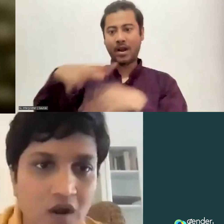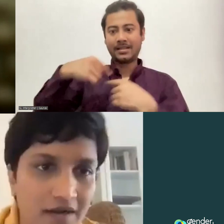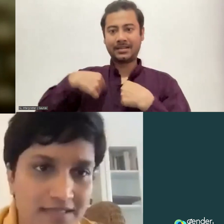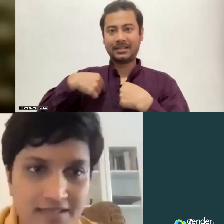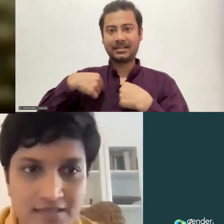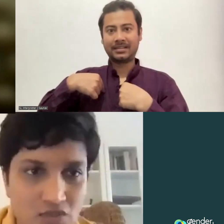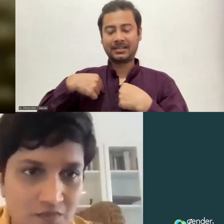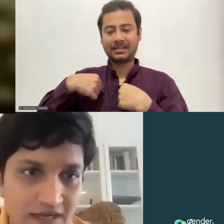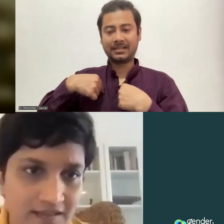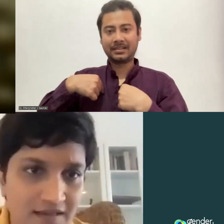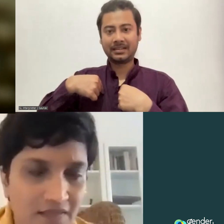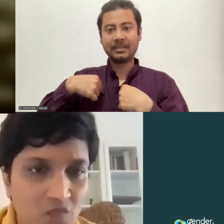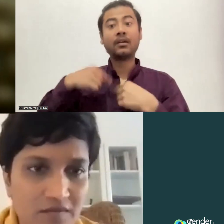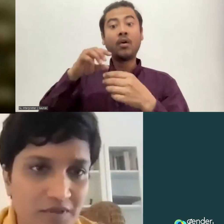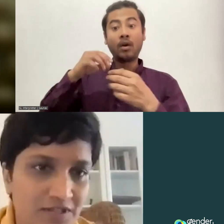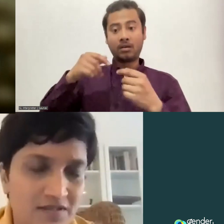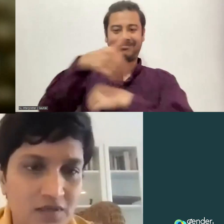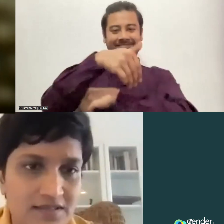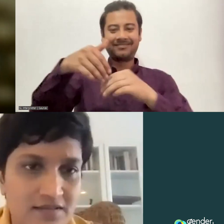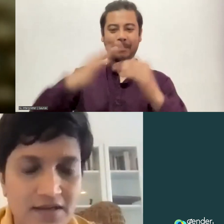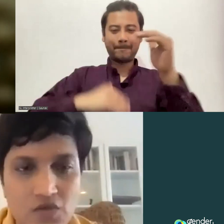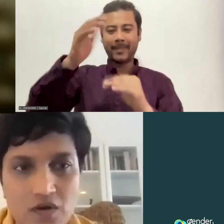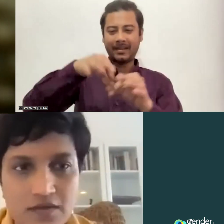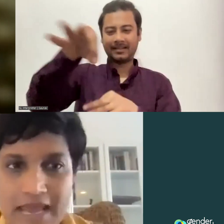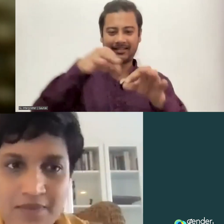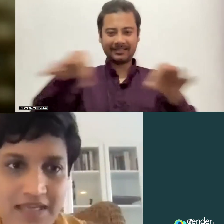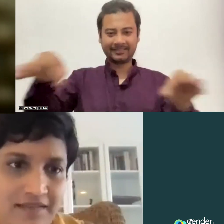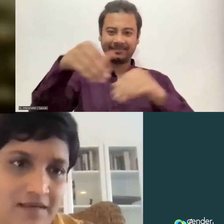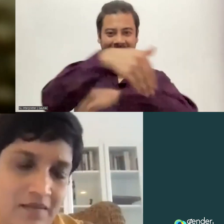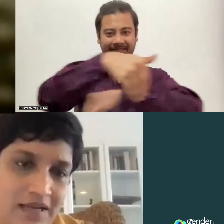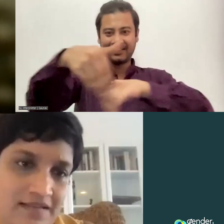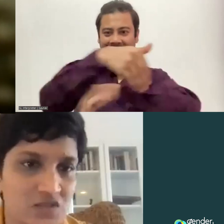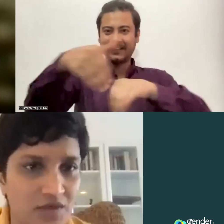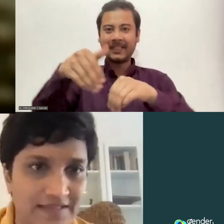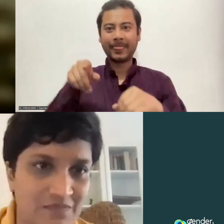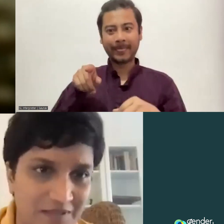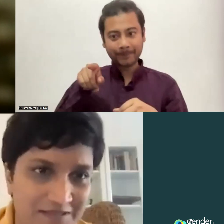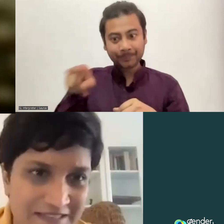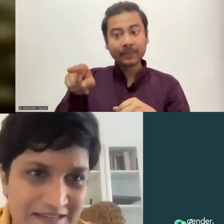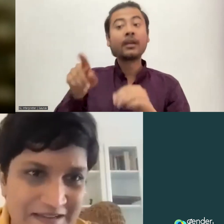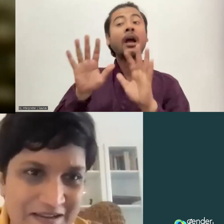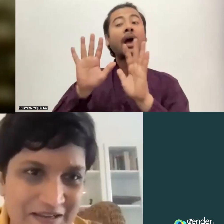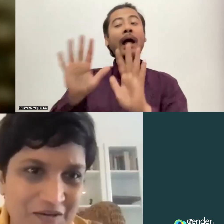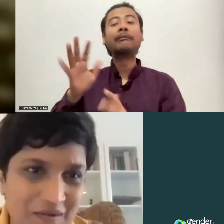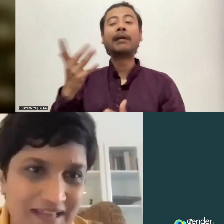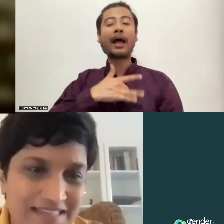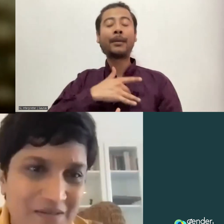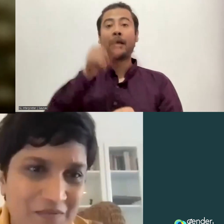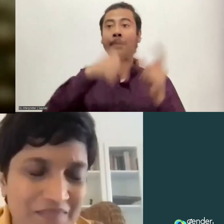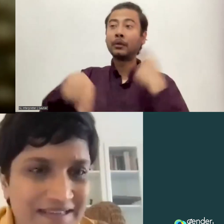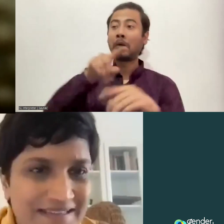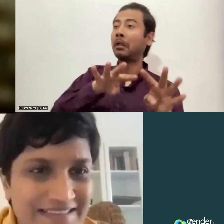hero architect syndrome, right? That one person will just draw on a napkin and then they'll be like, this is what gets built. Ayn Rand